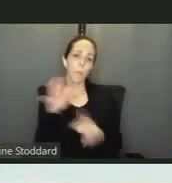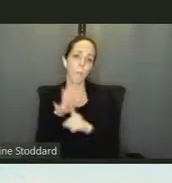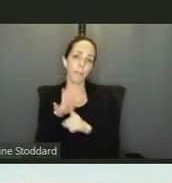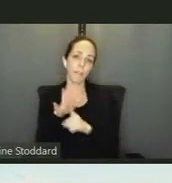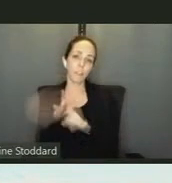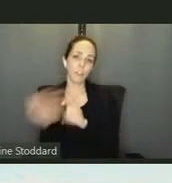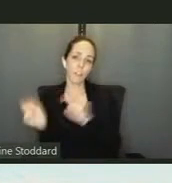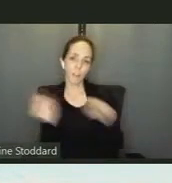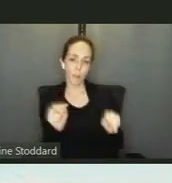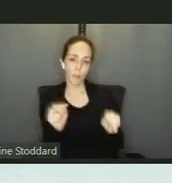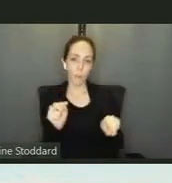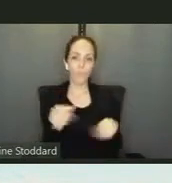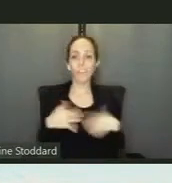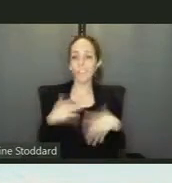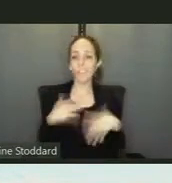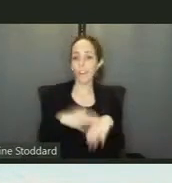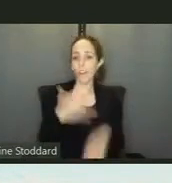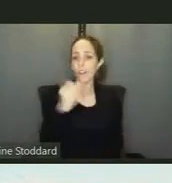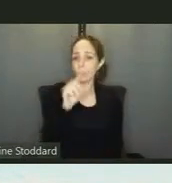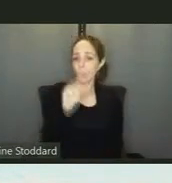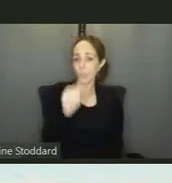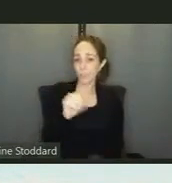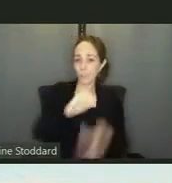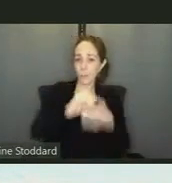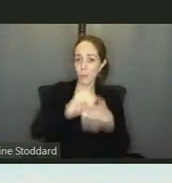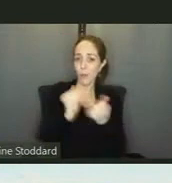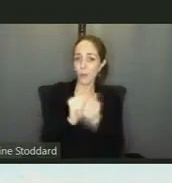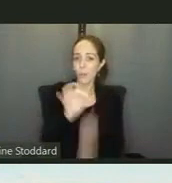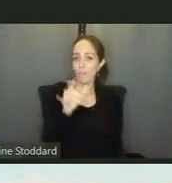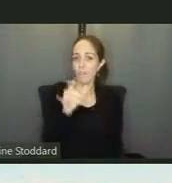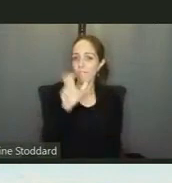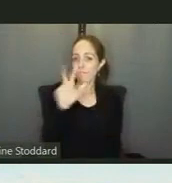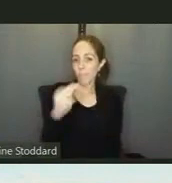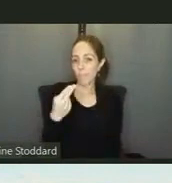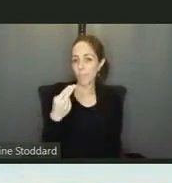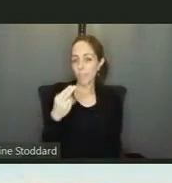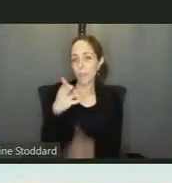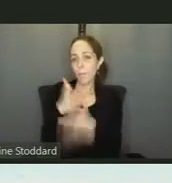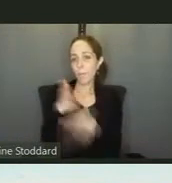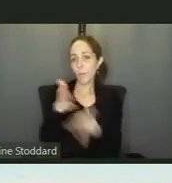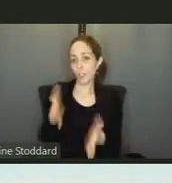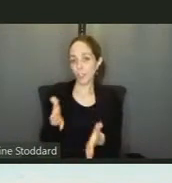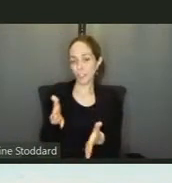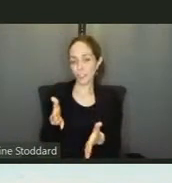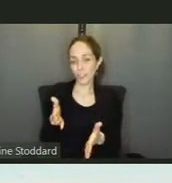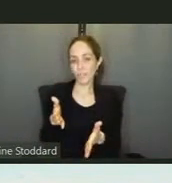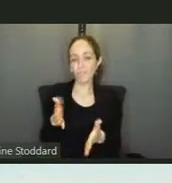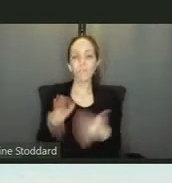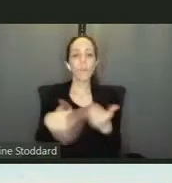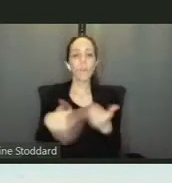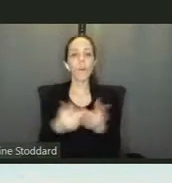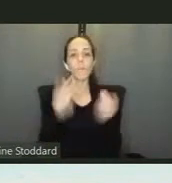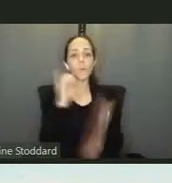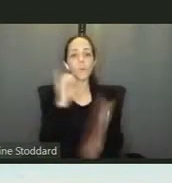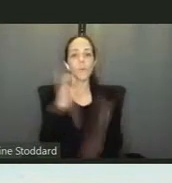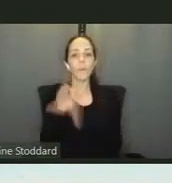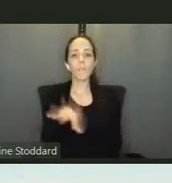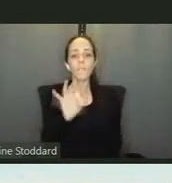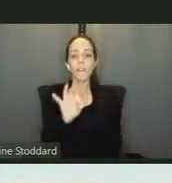on the 21st, partnering with Faith Partners. Again, all the information can be found on our social media